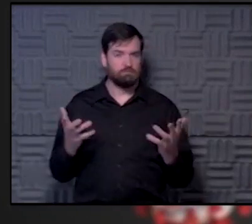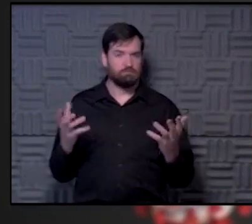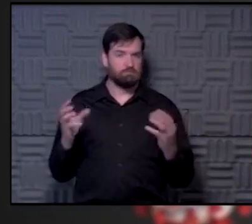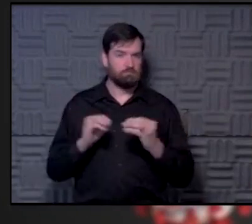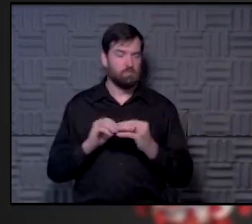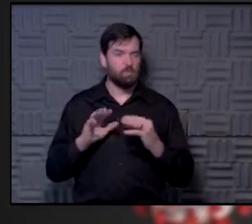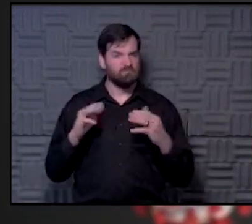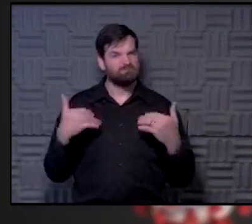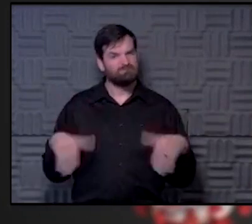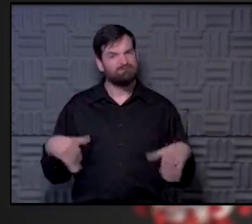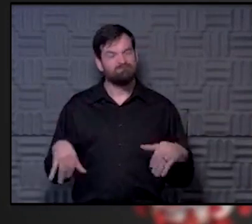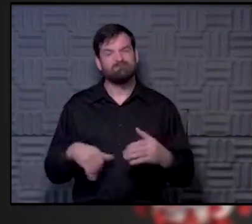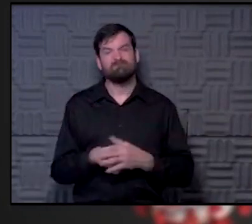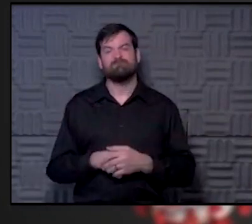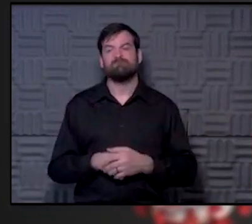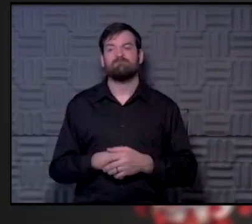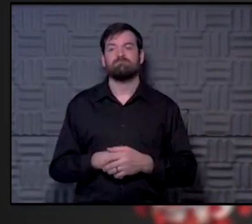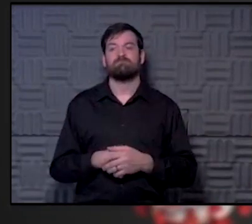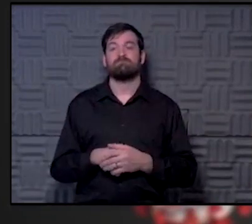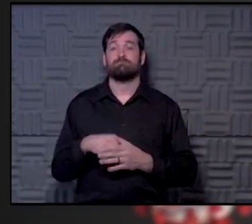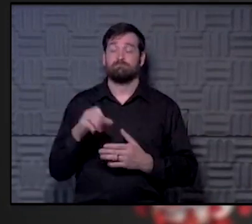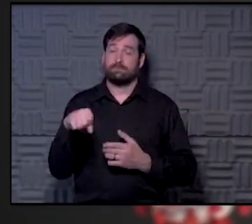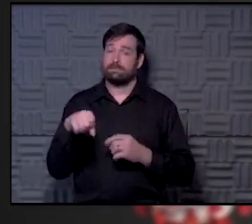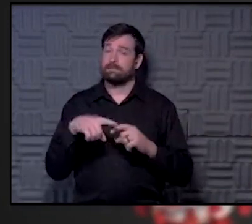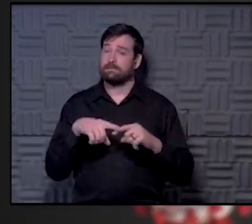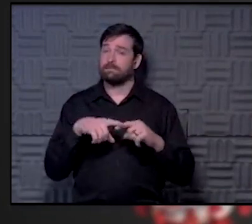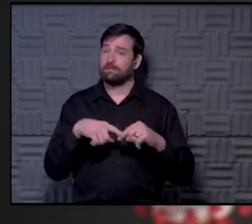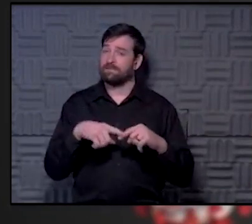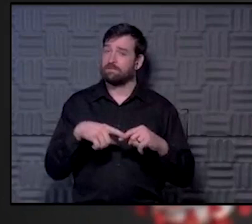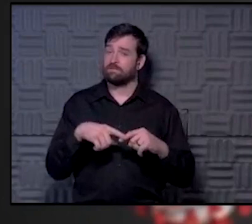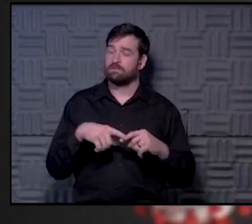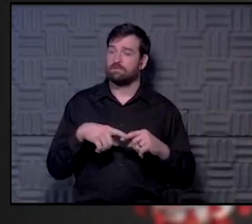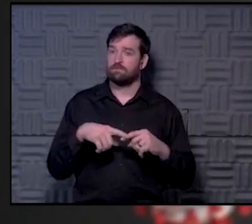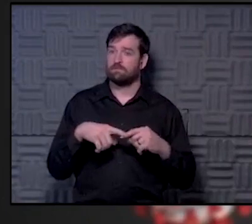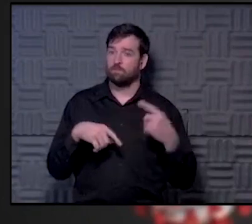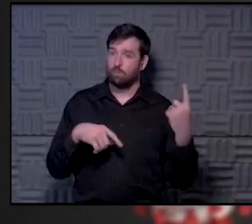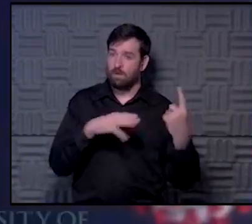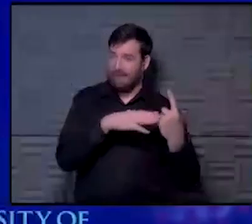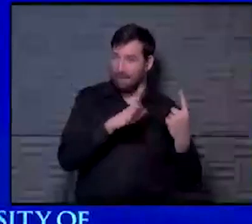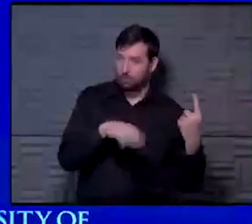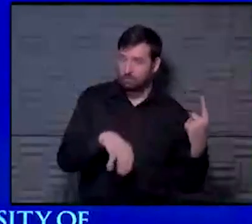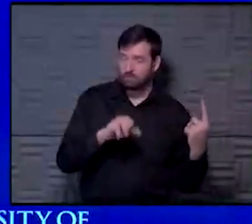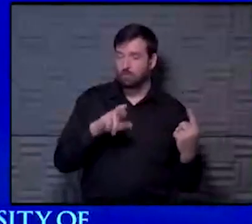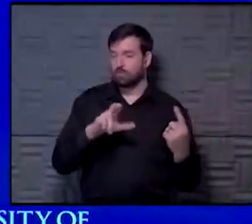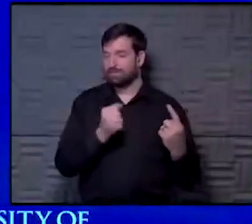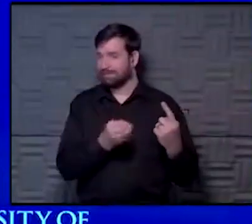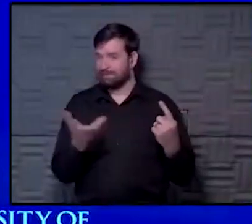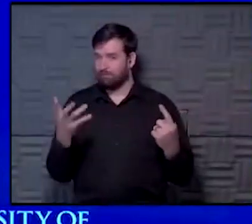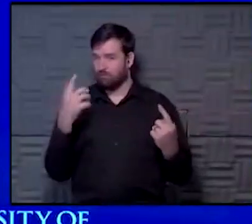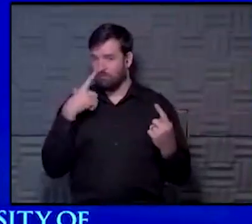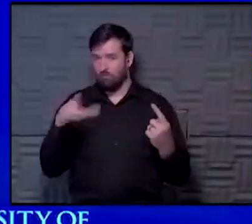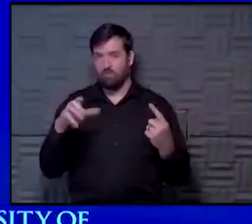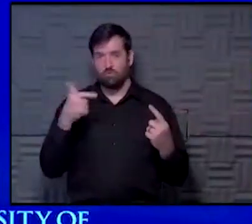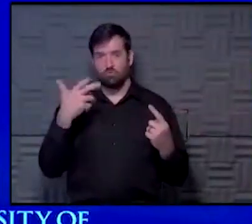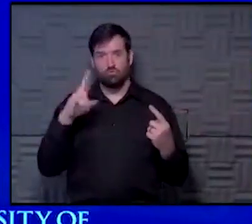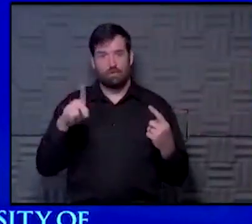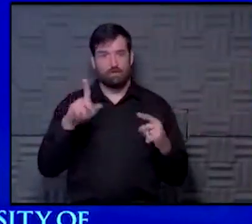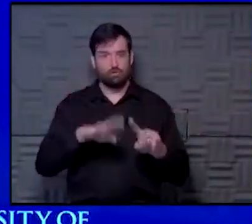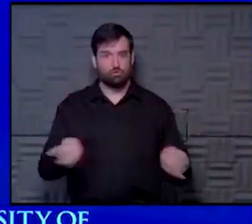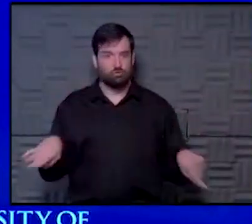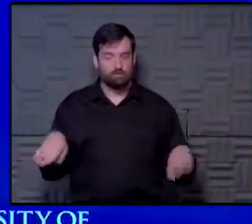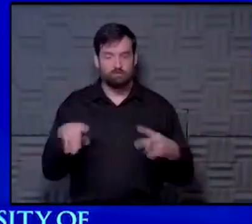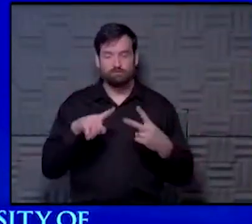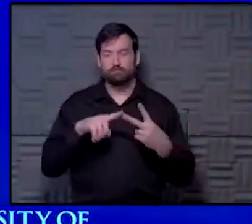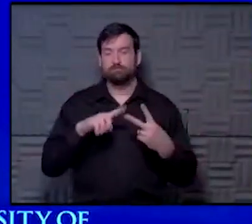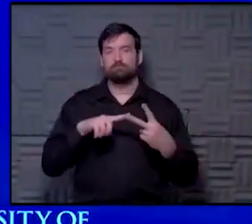bigger. So, yes, it depends on whether it's one household or multiple for those grandchildren. Yes, it depends